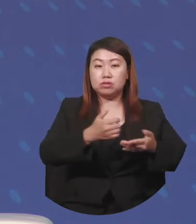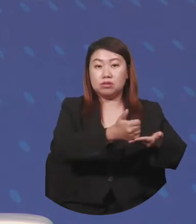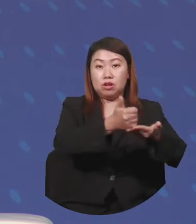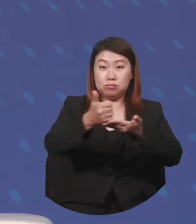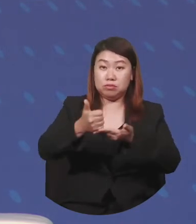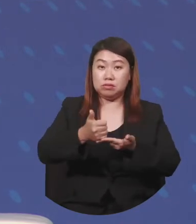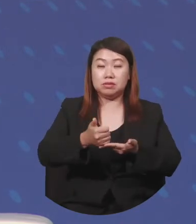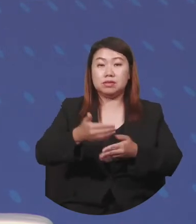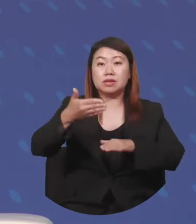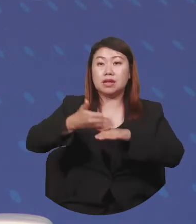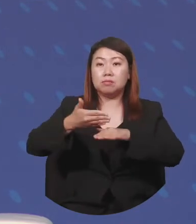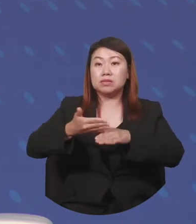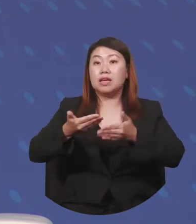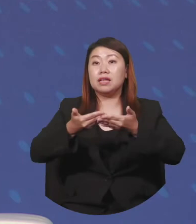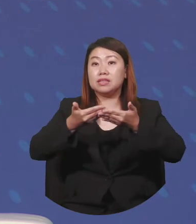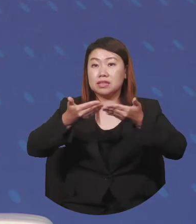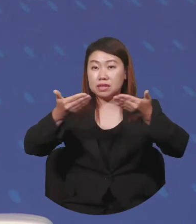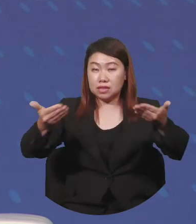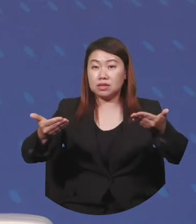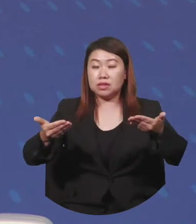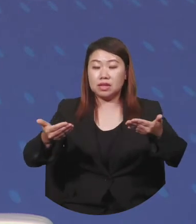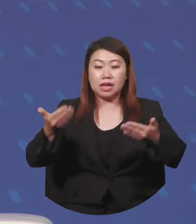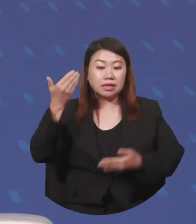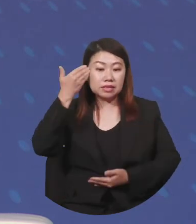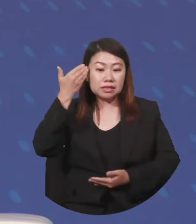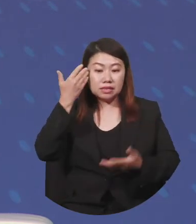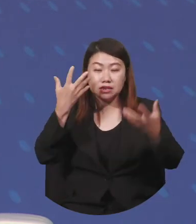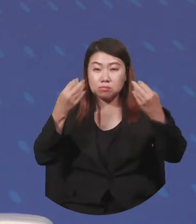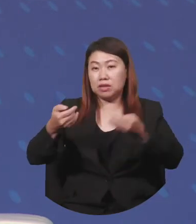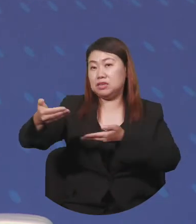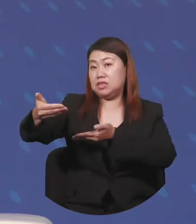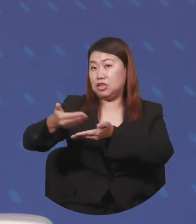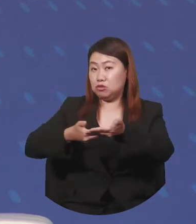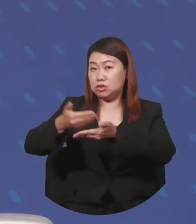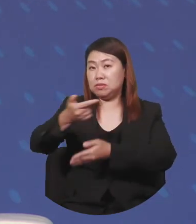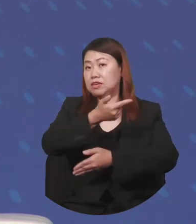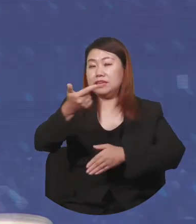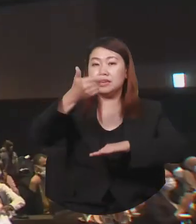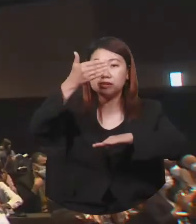knowledge and experience with us. So thank you very much.